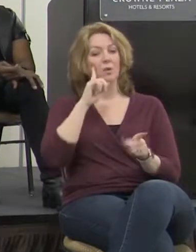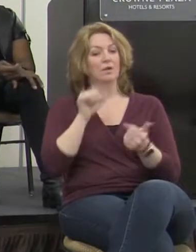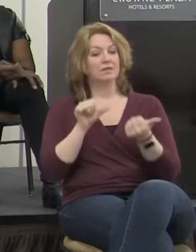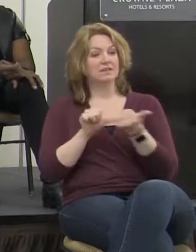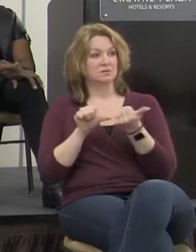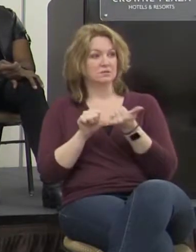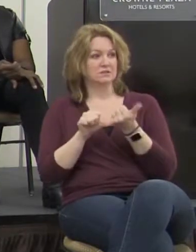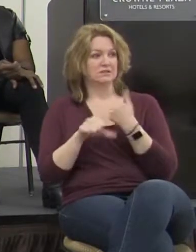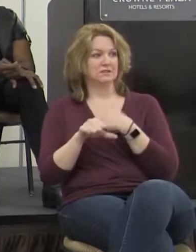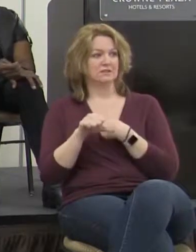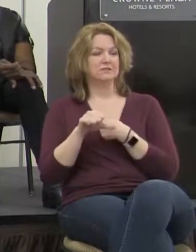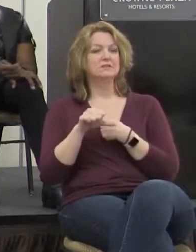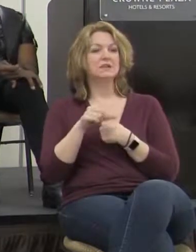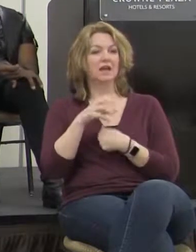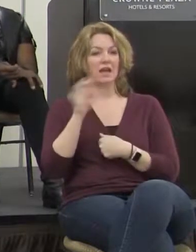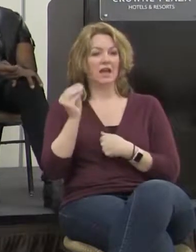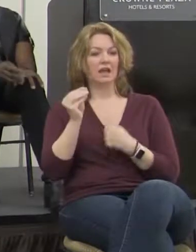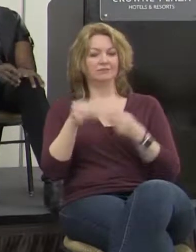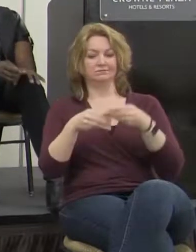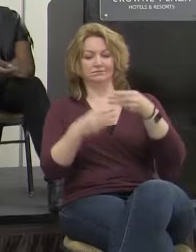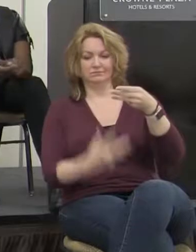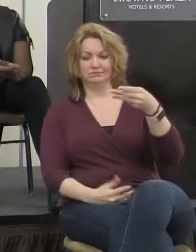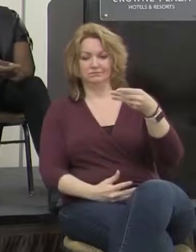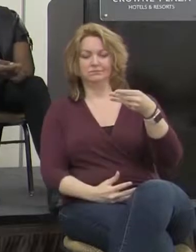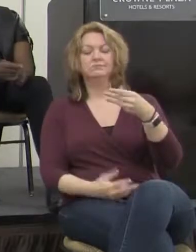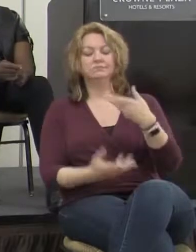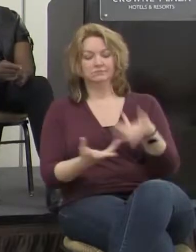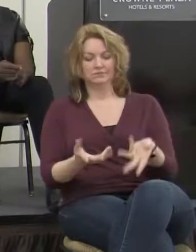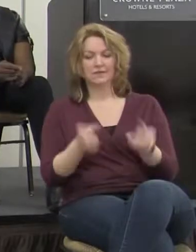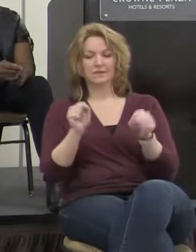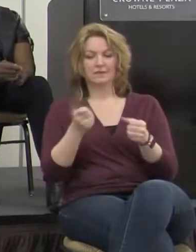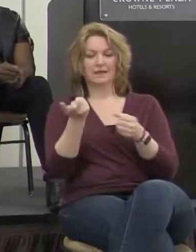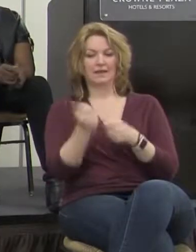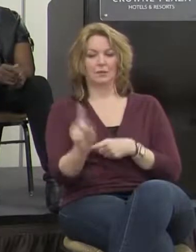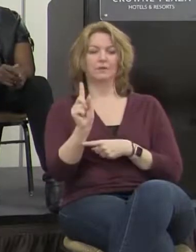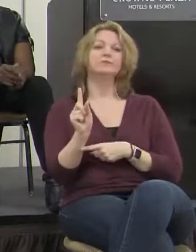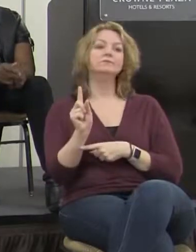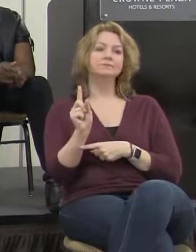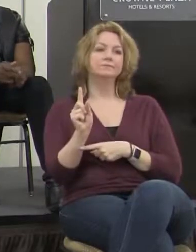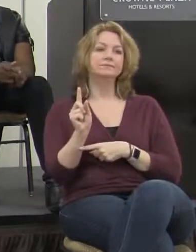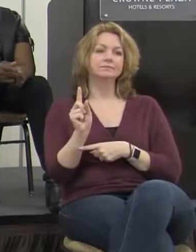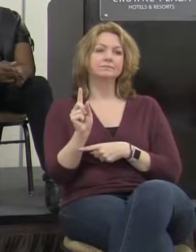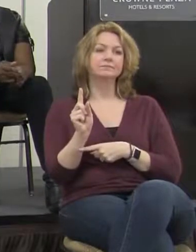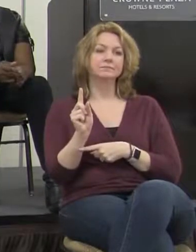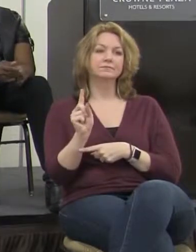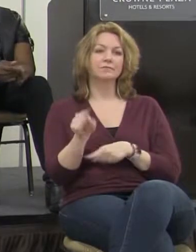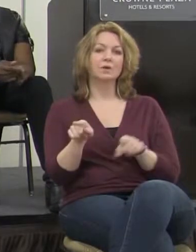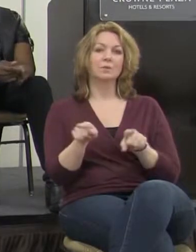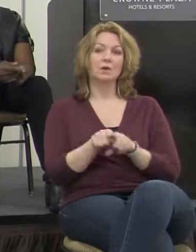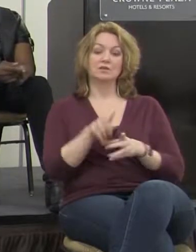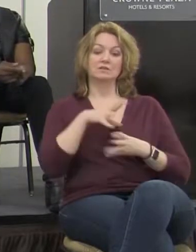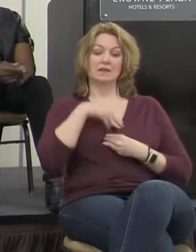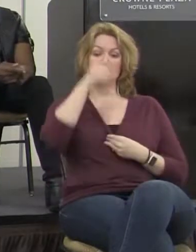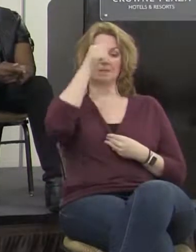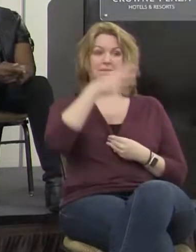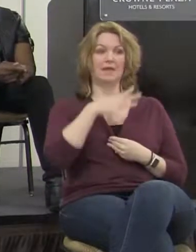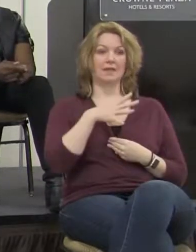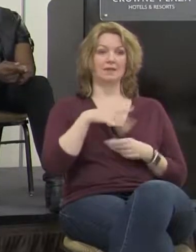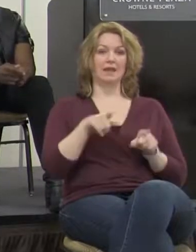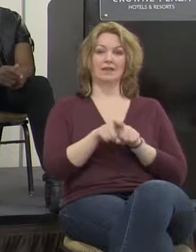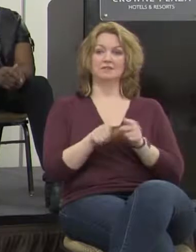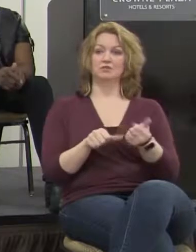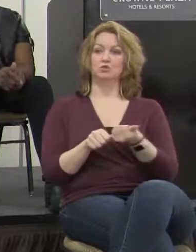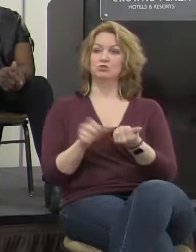and onward down in regards that it can be anyone. So we also accept men as our associates. The